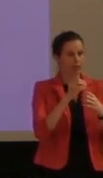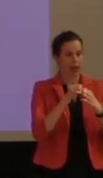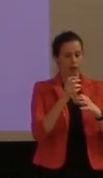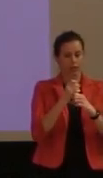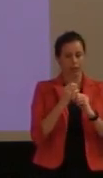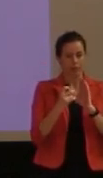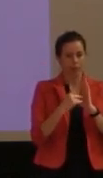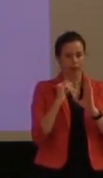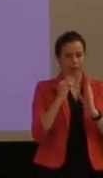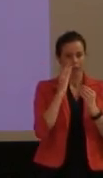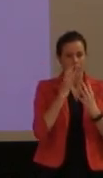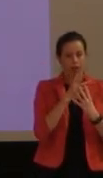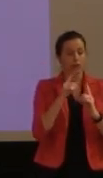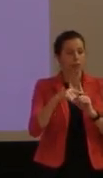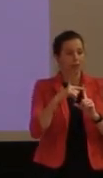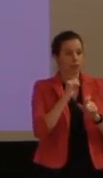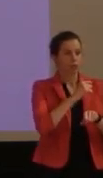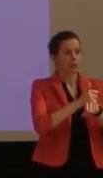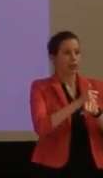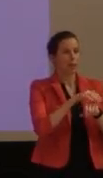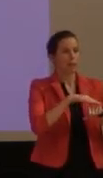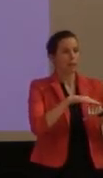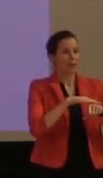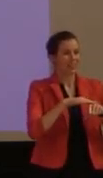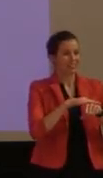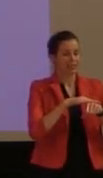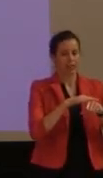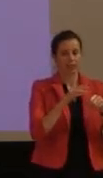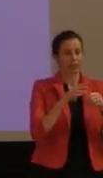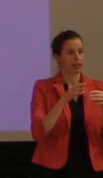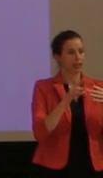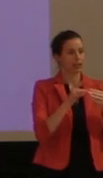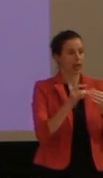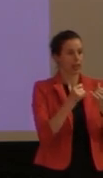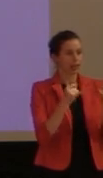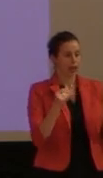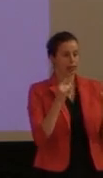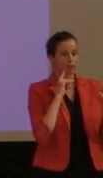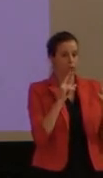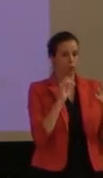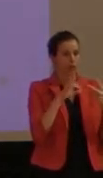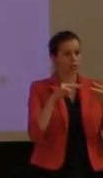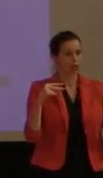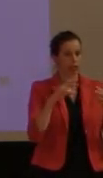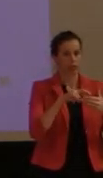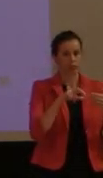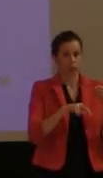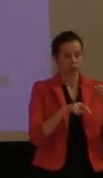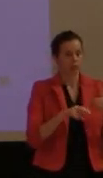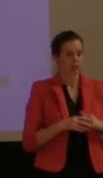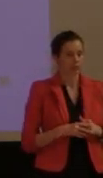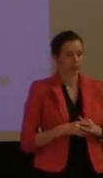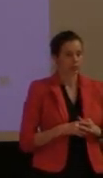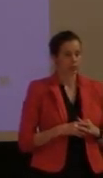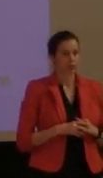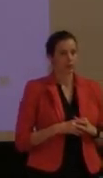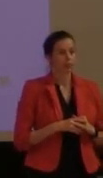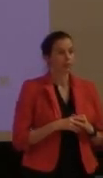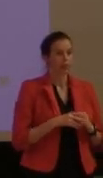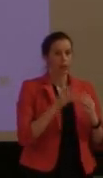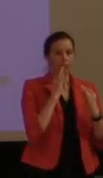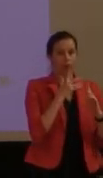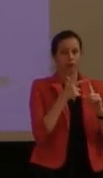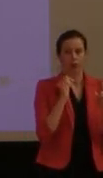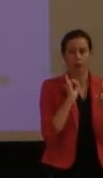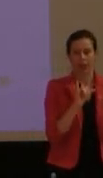to establish basic guidelines for the return of genomic results. Insights from that meeting about